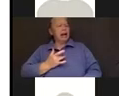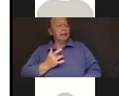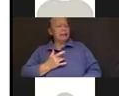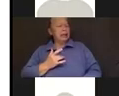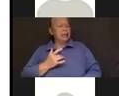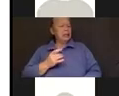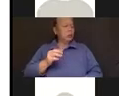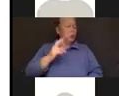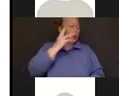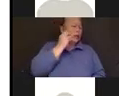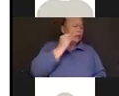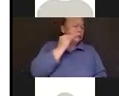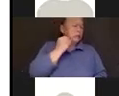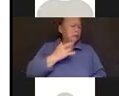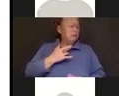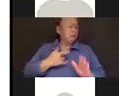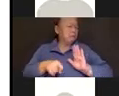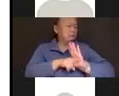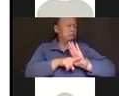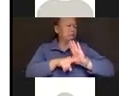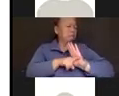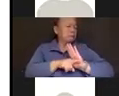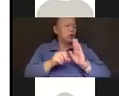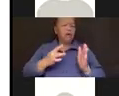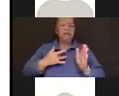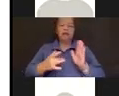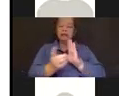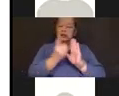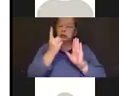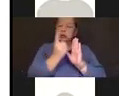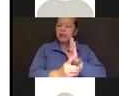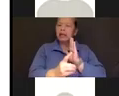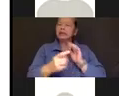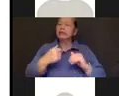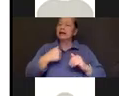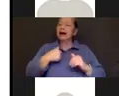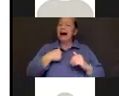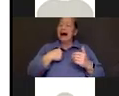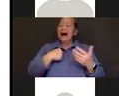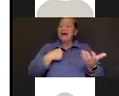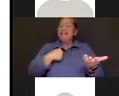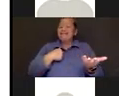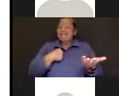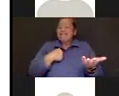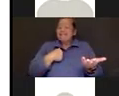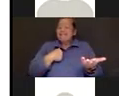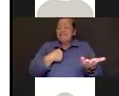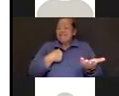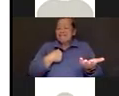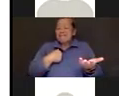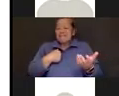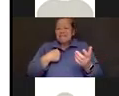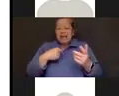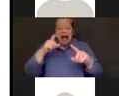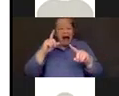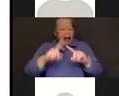experiencing stigma or some kind of discrimination, I can't do the, like, are people not comfortable because